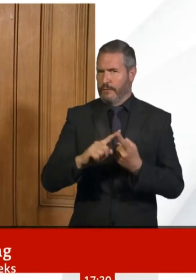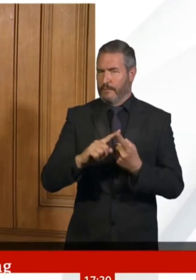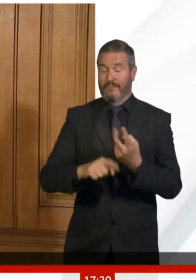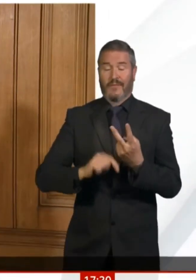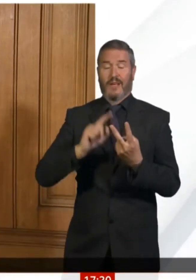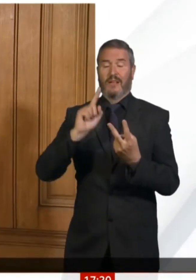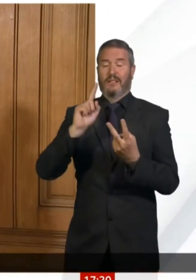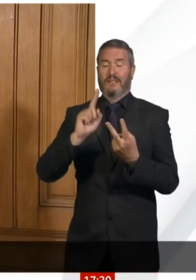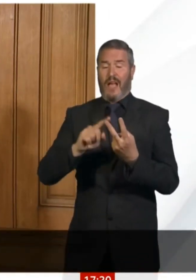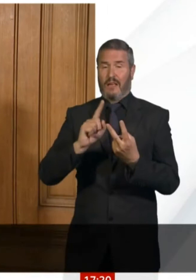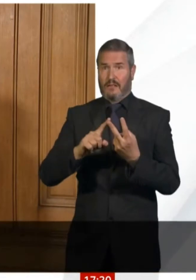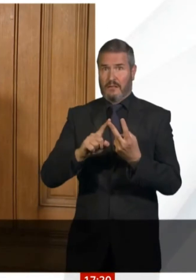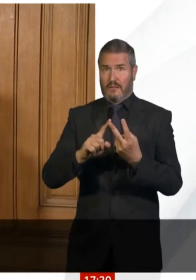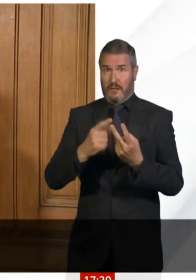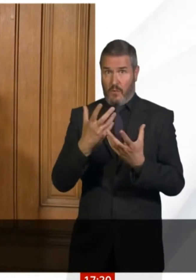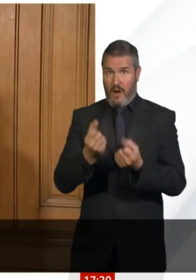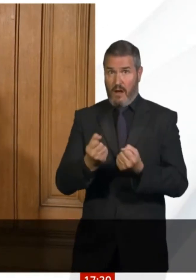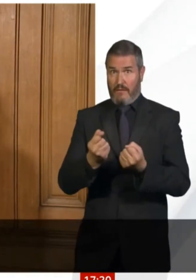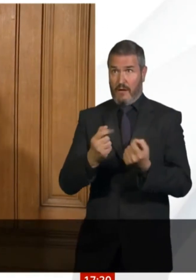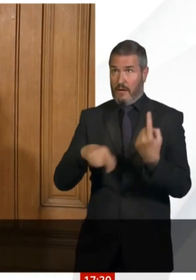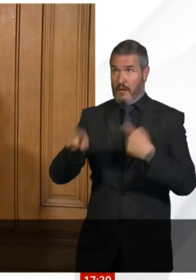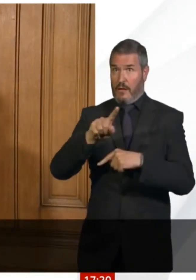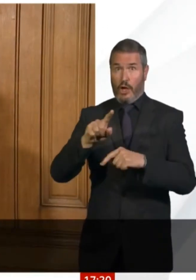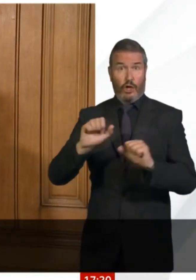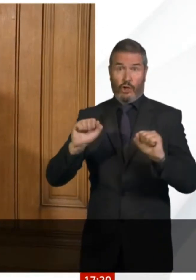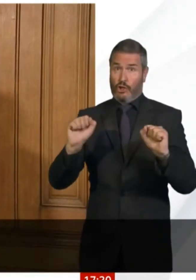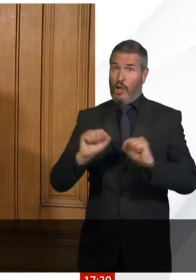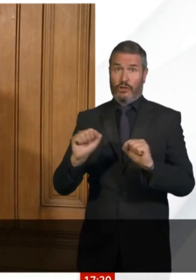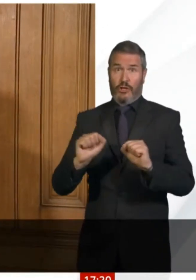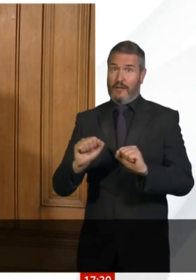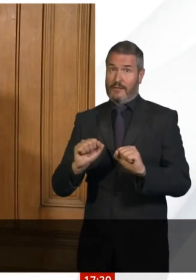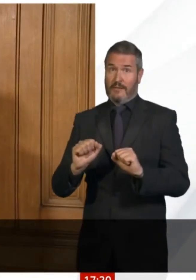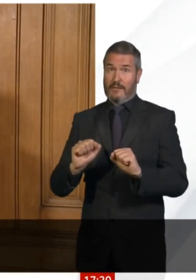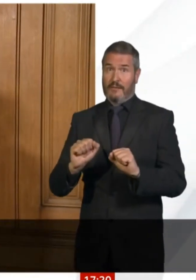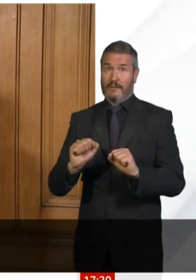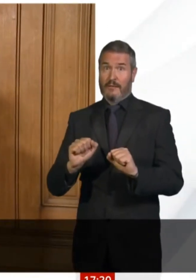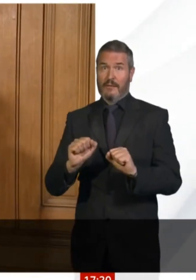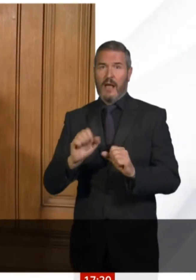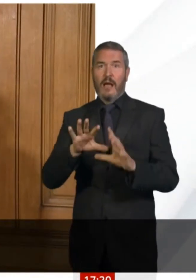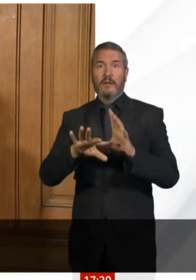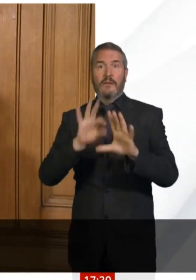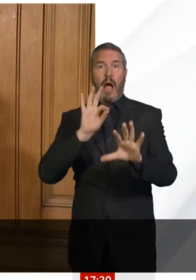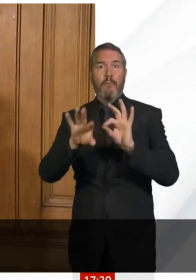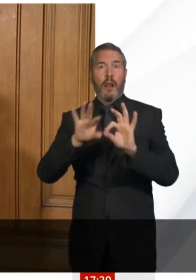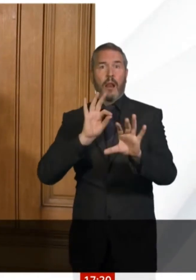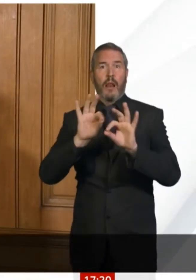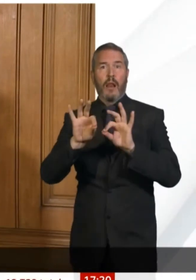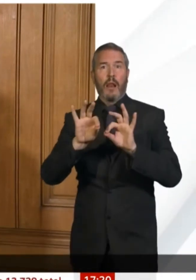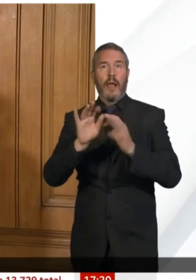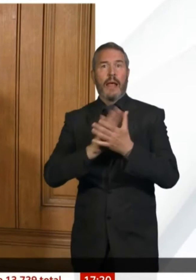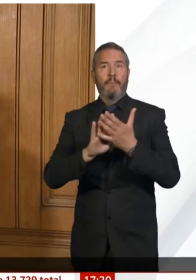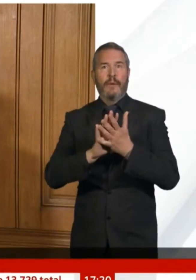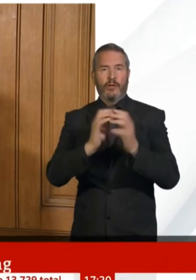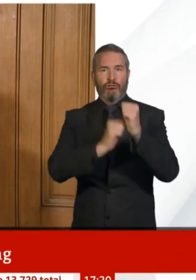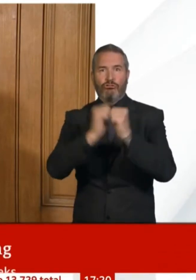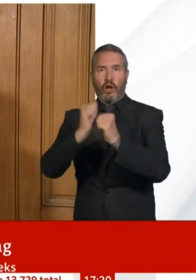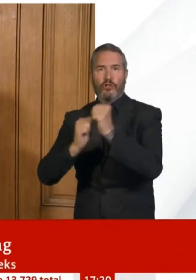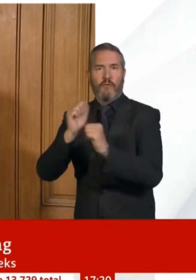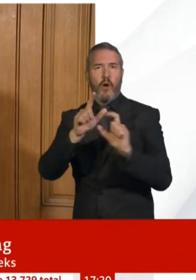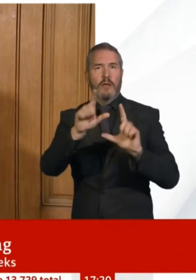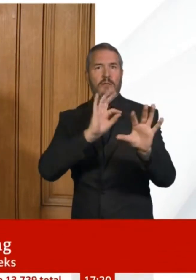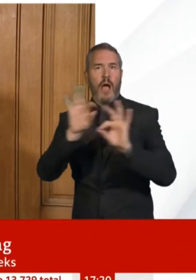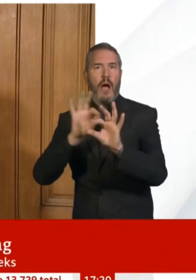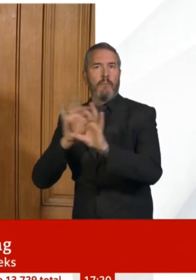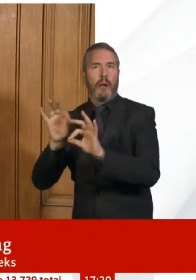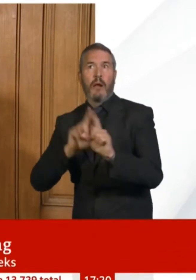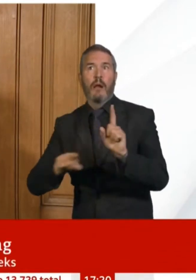thing is that we don't yet have a good sampling, what's called a sampling frame in epidemiological terms. And what we're trying to